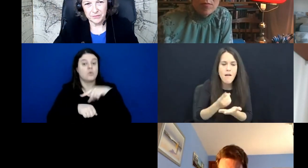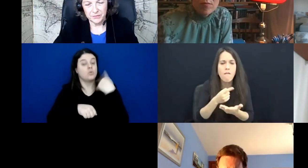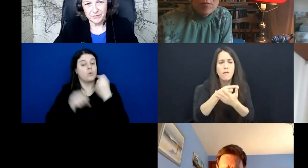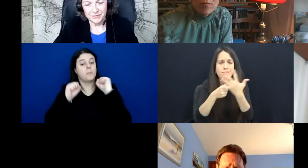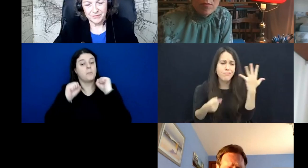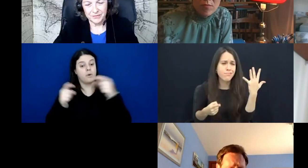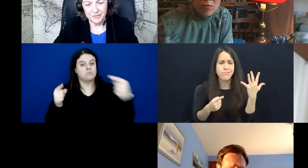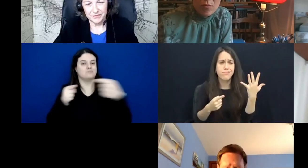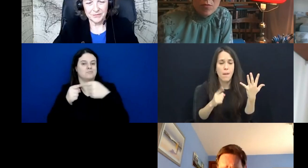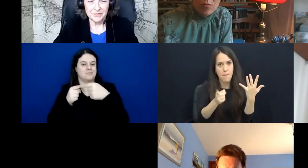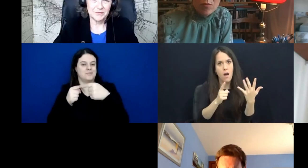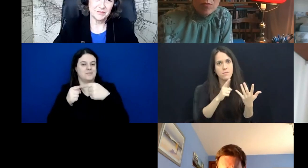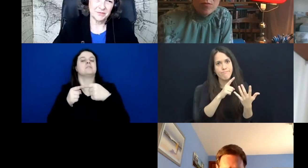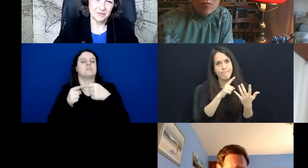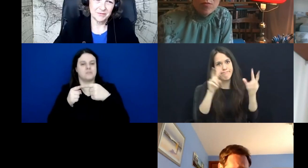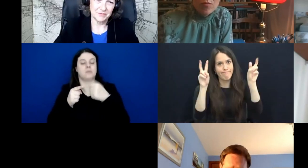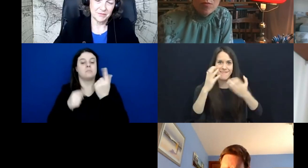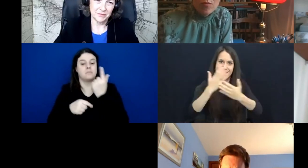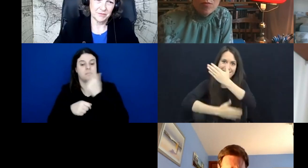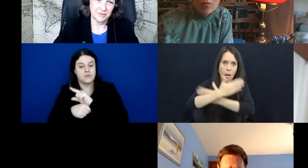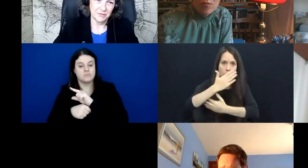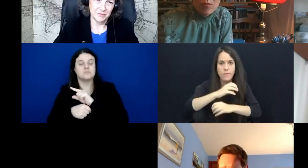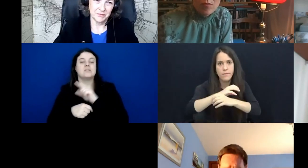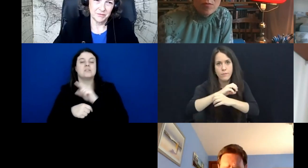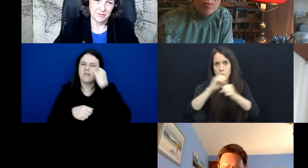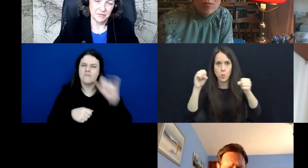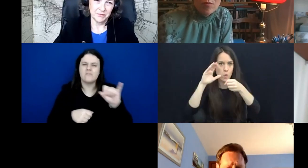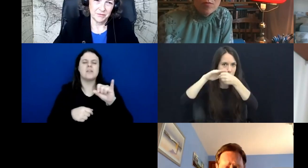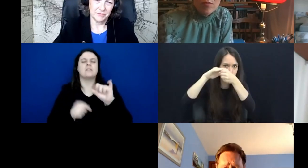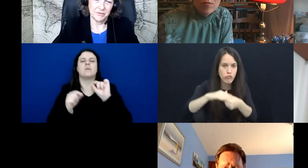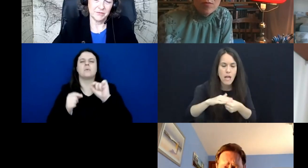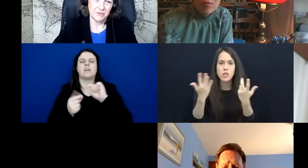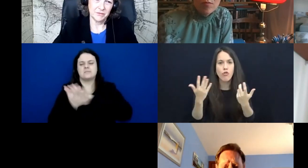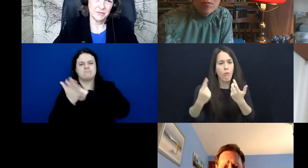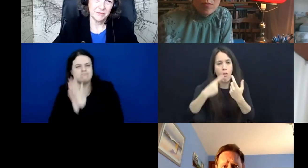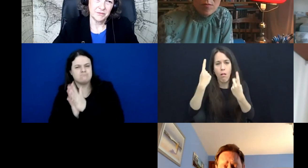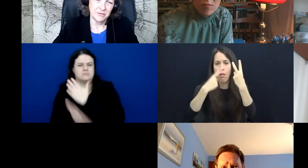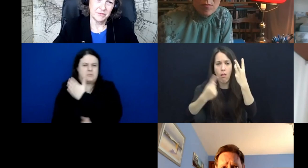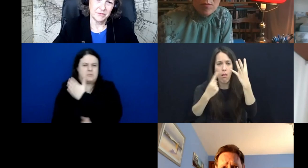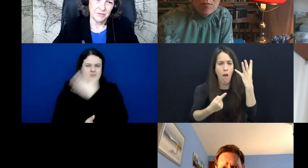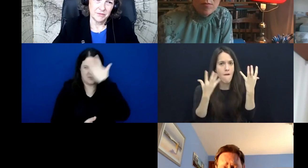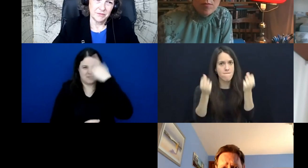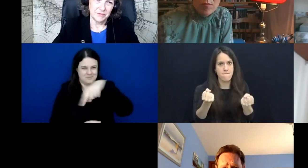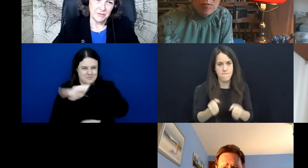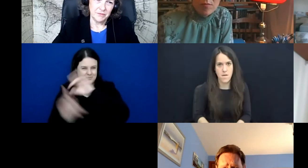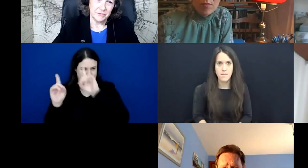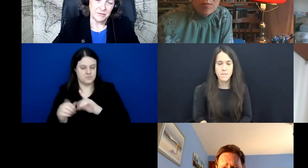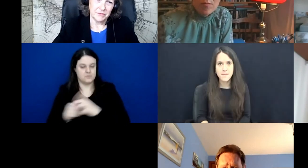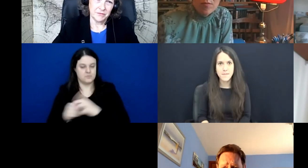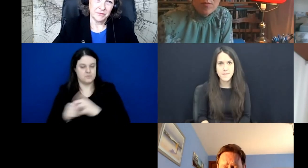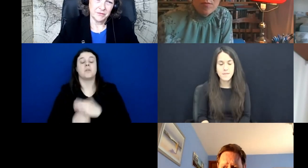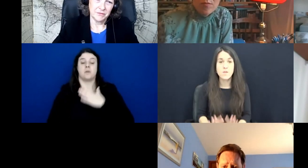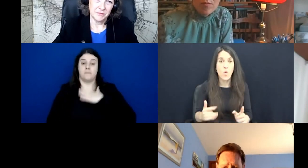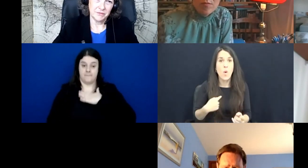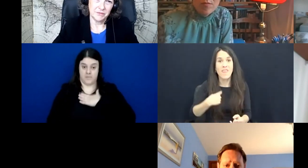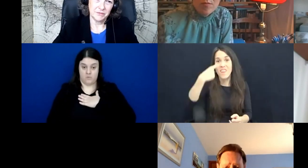to this in terms of disability and discrimination acts and so on and so forth. So for me, much